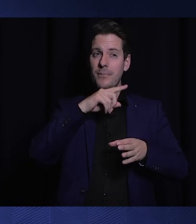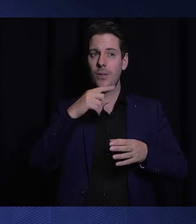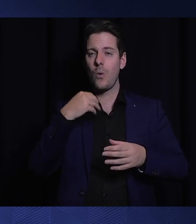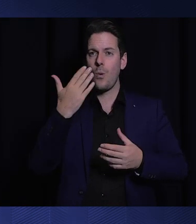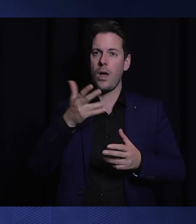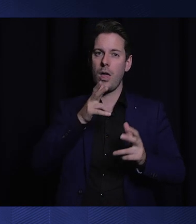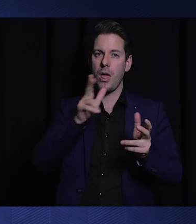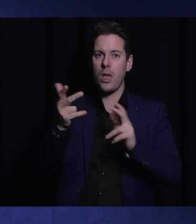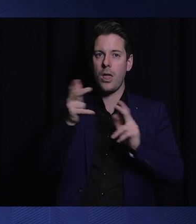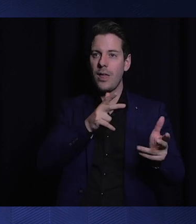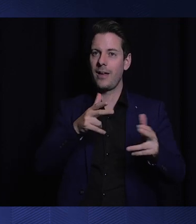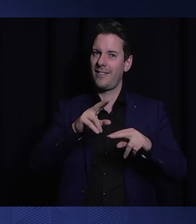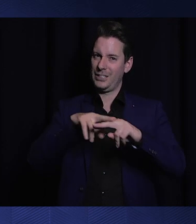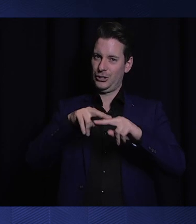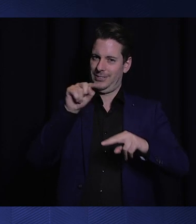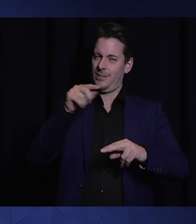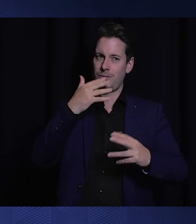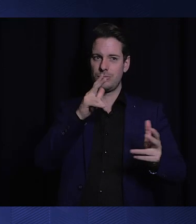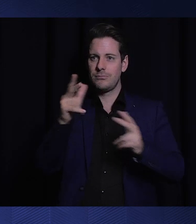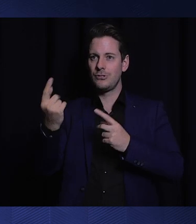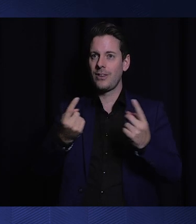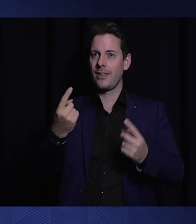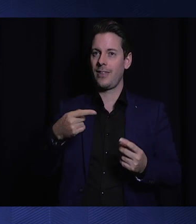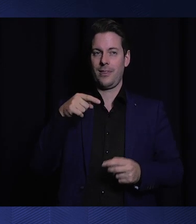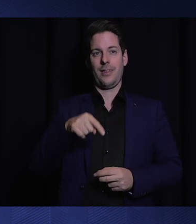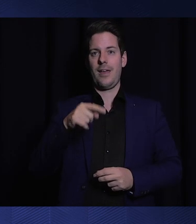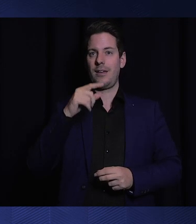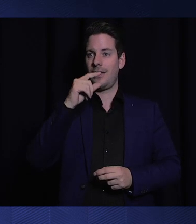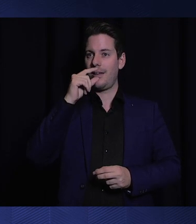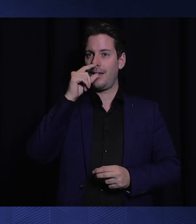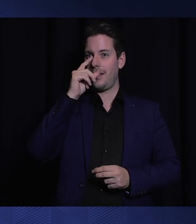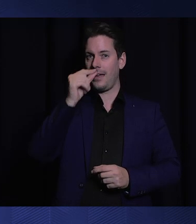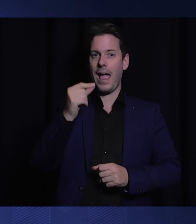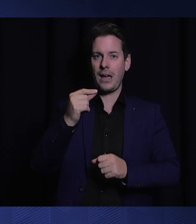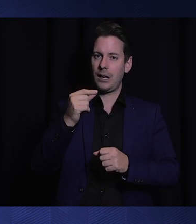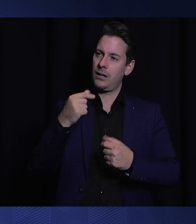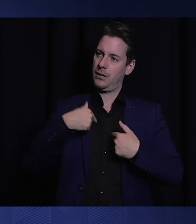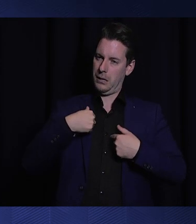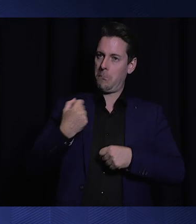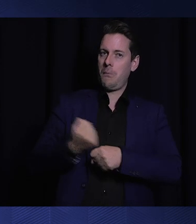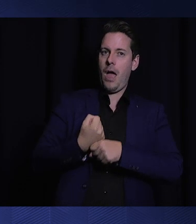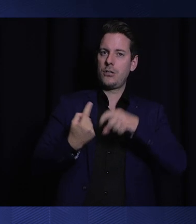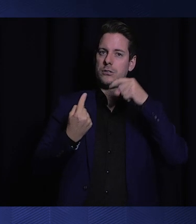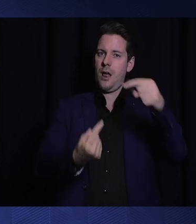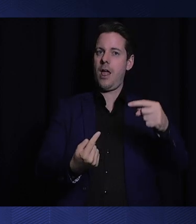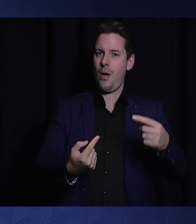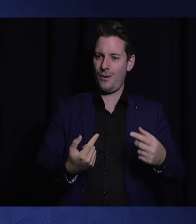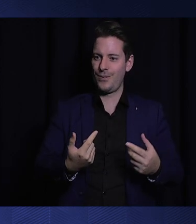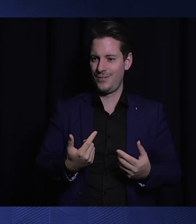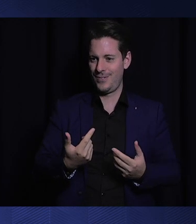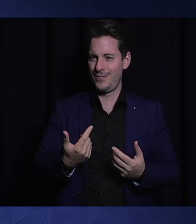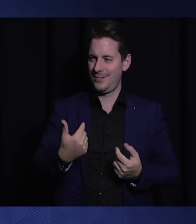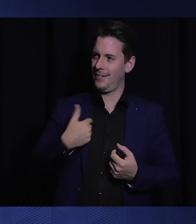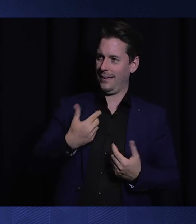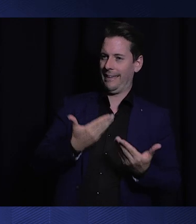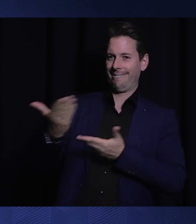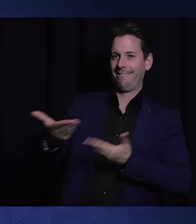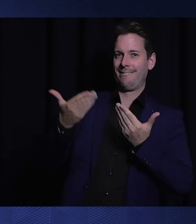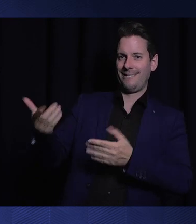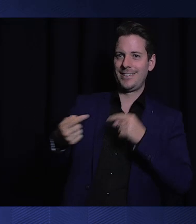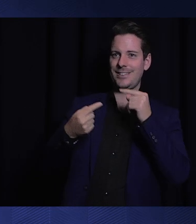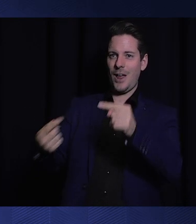about in Fiji is that they have the ability to manufacture cyclones. And that is because they lie on the path,